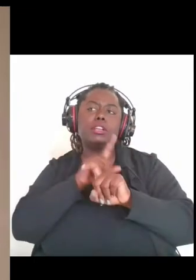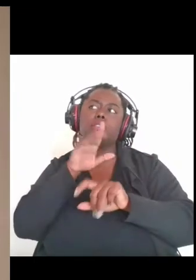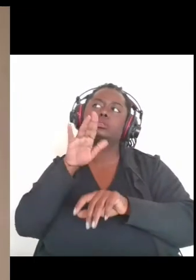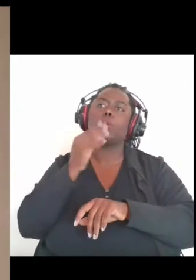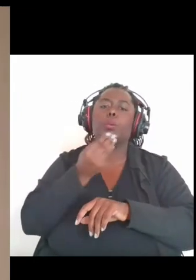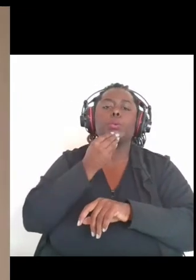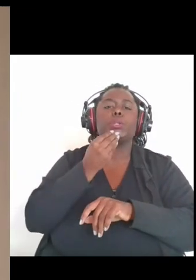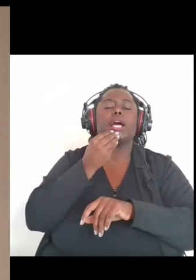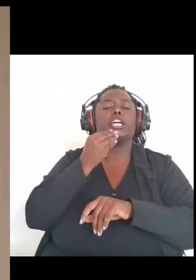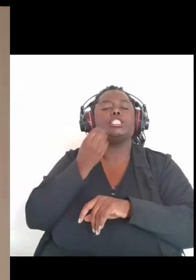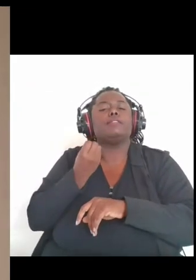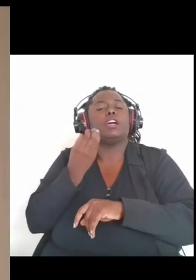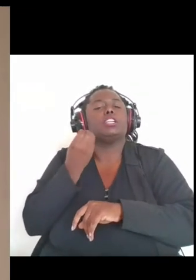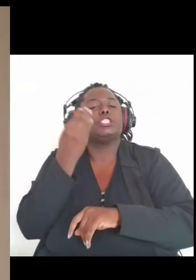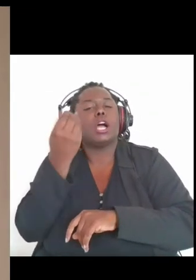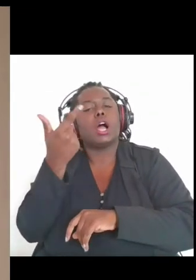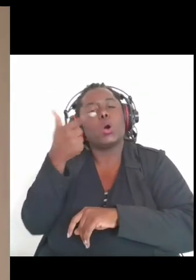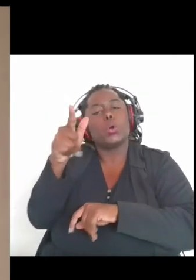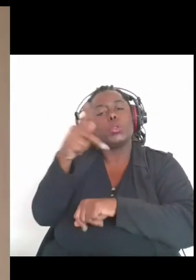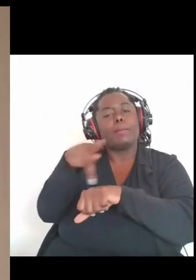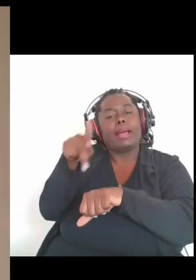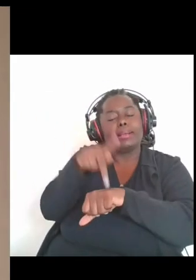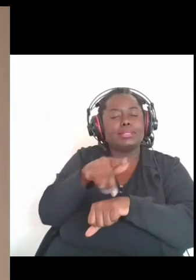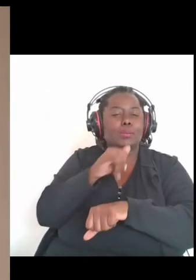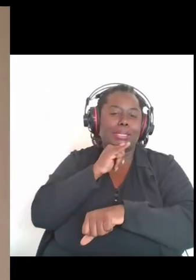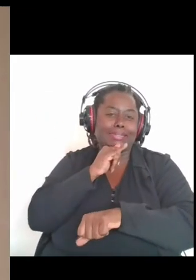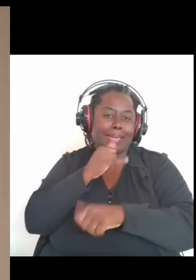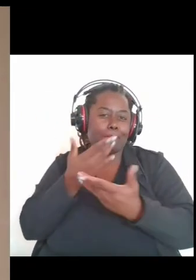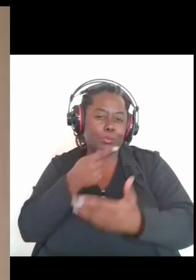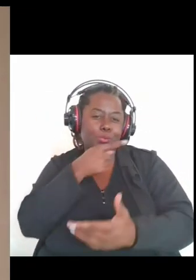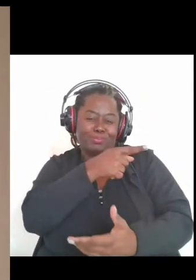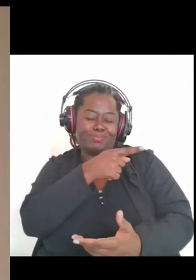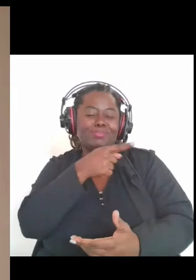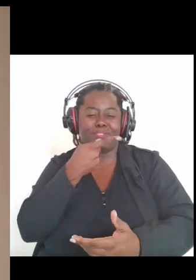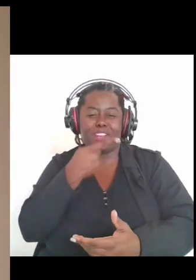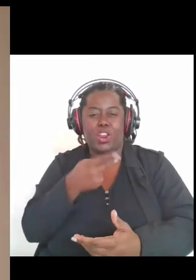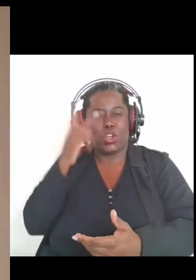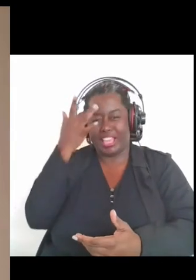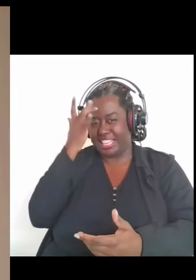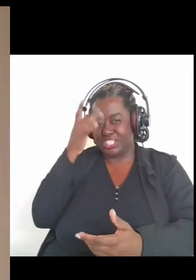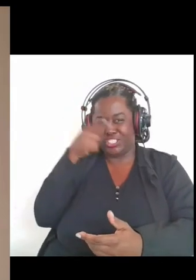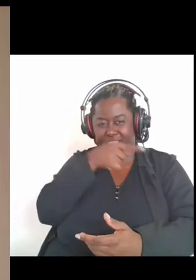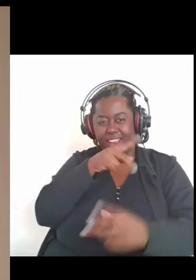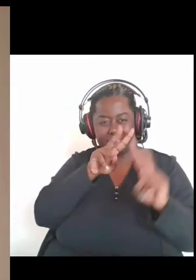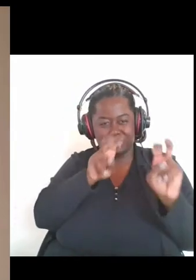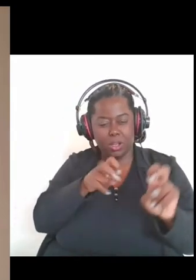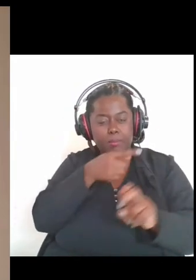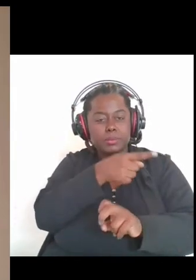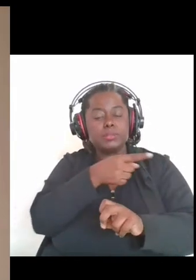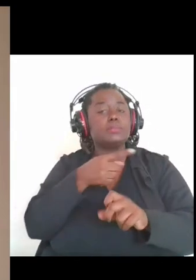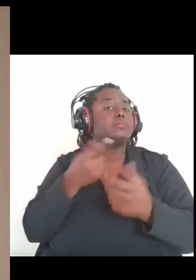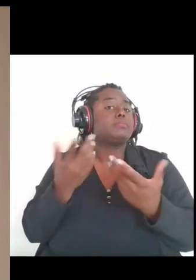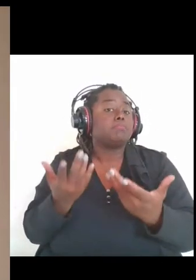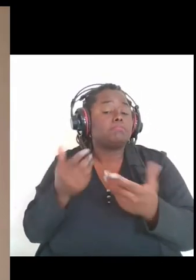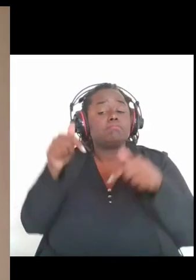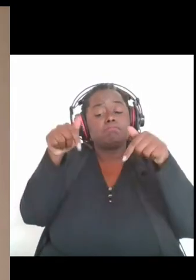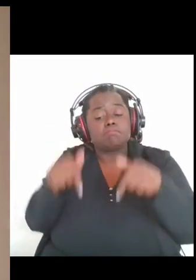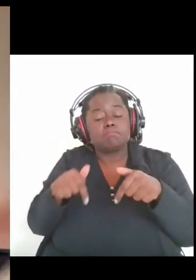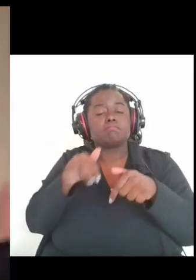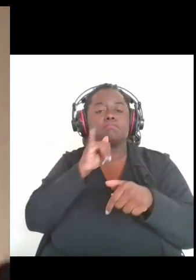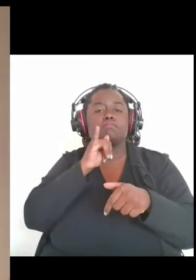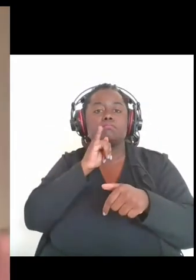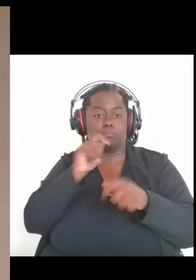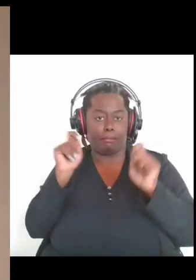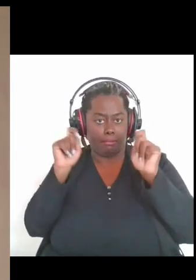it's good when you have an opportunity to travel to other countries as uh pramina gave the example in